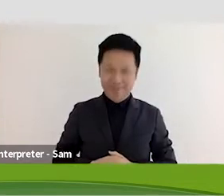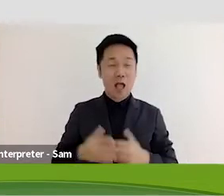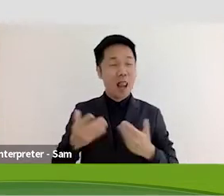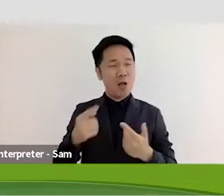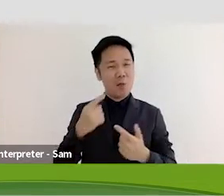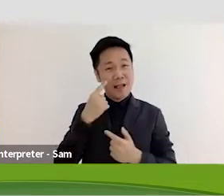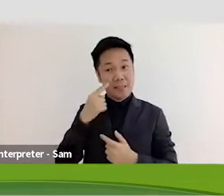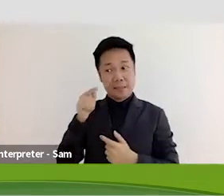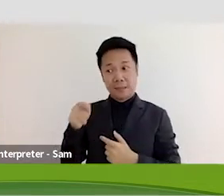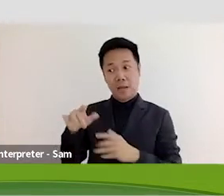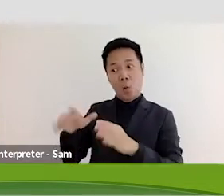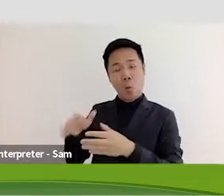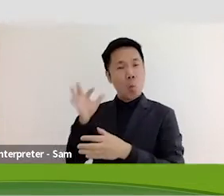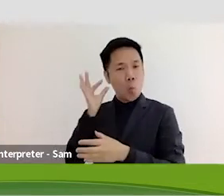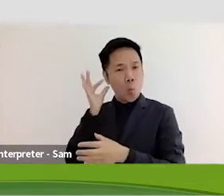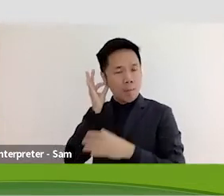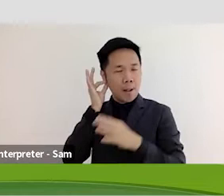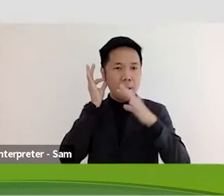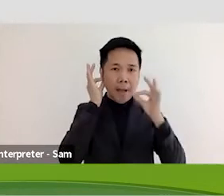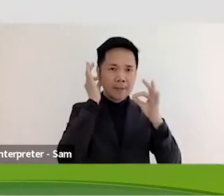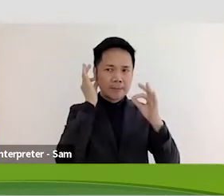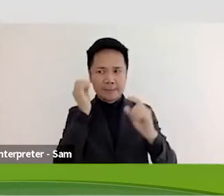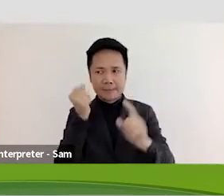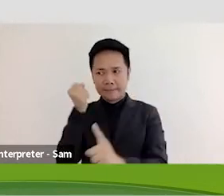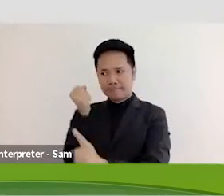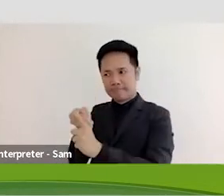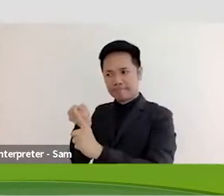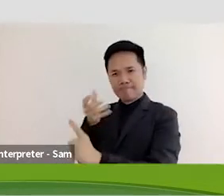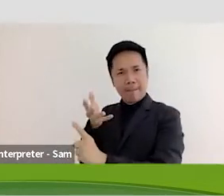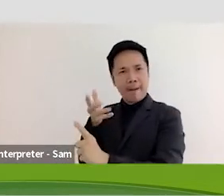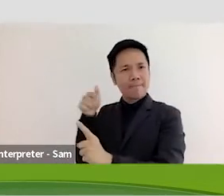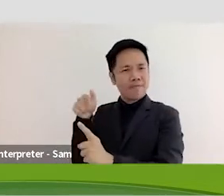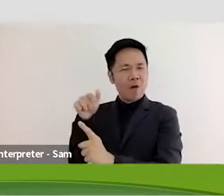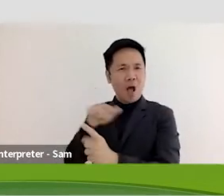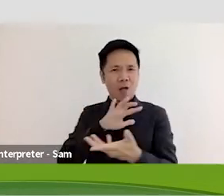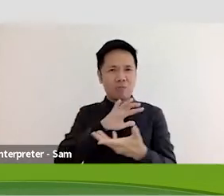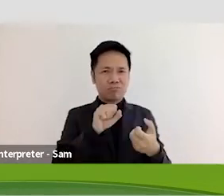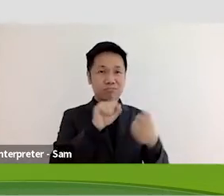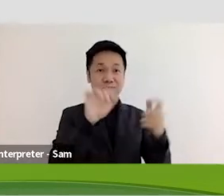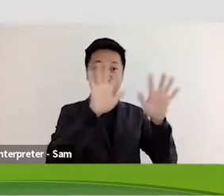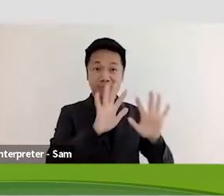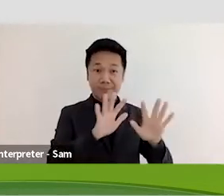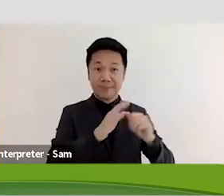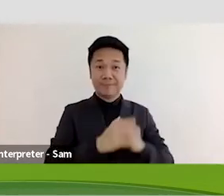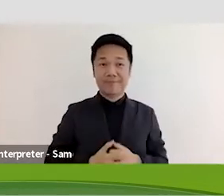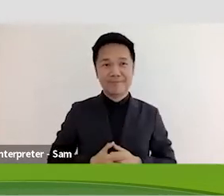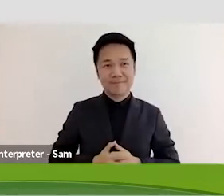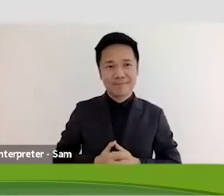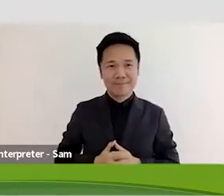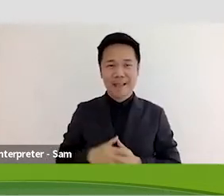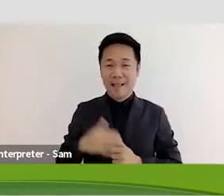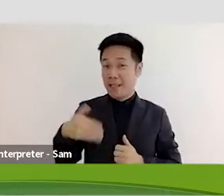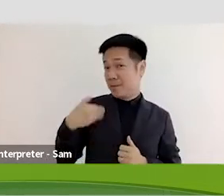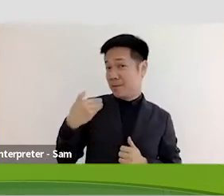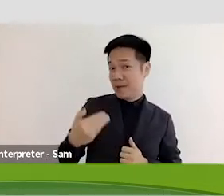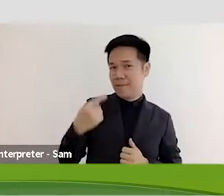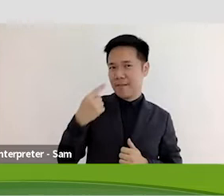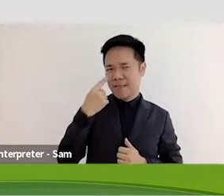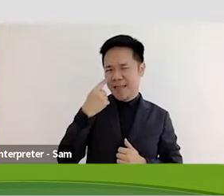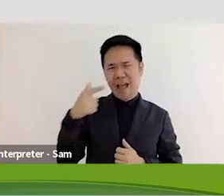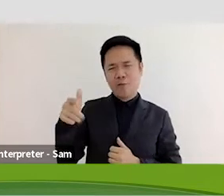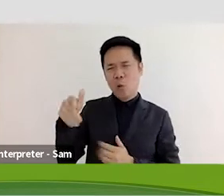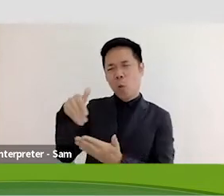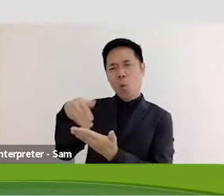of climate change, environmental degradation, and disasters, along with the nexus of women's unpaid care and domestic